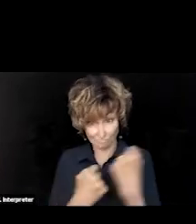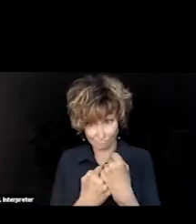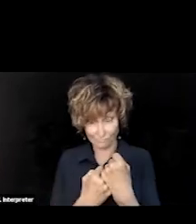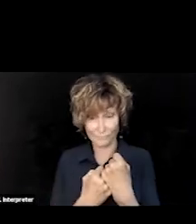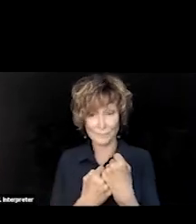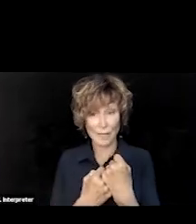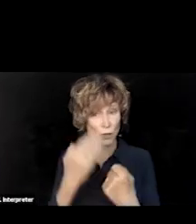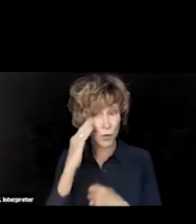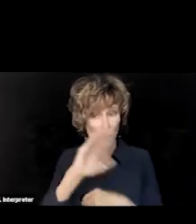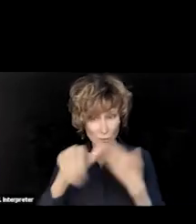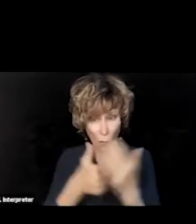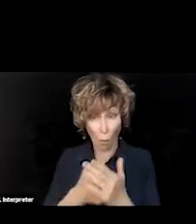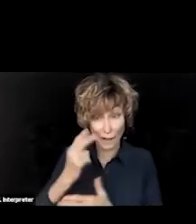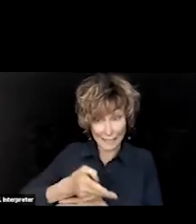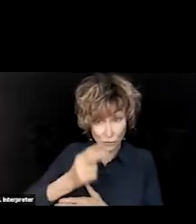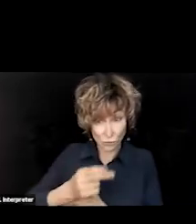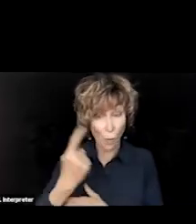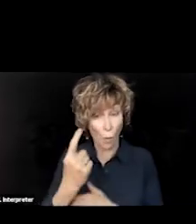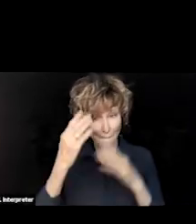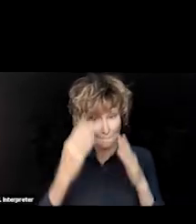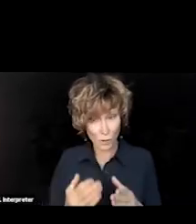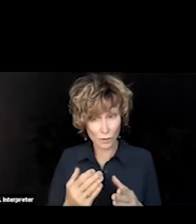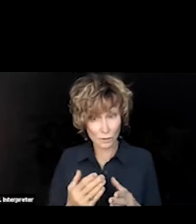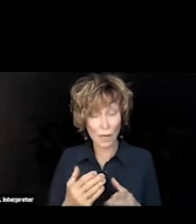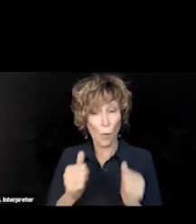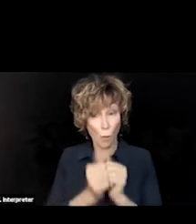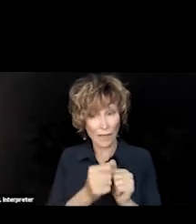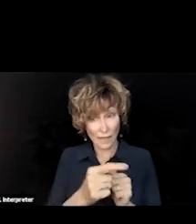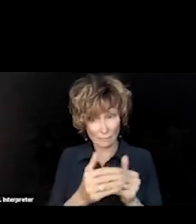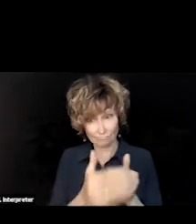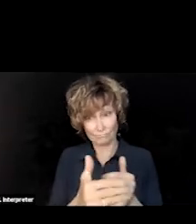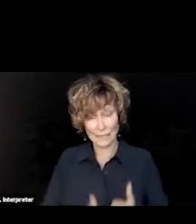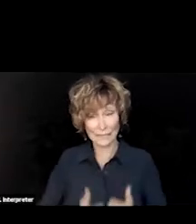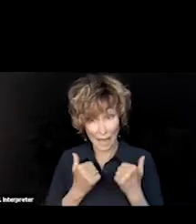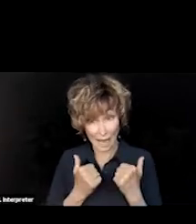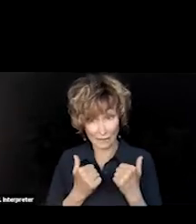whole history, and only one person who would be with him for the rest of his life